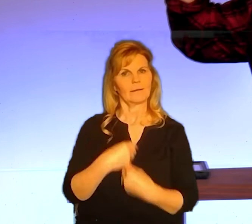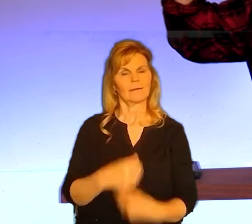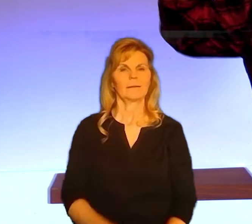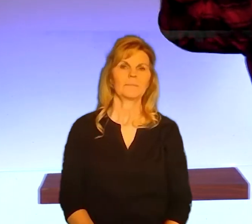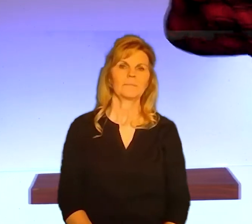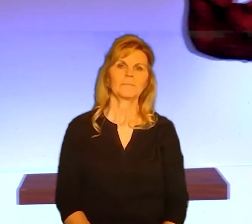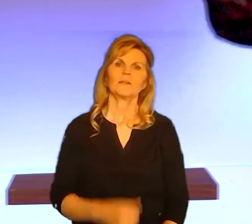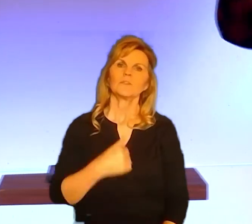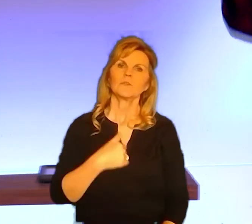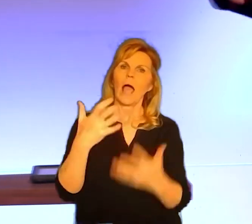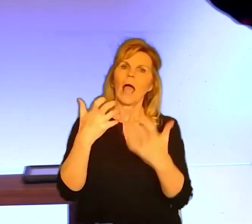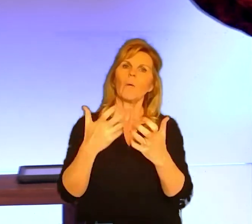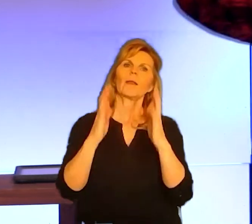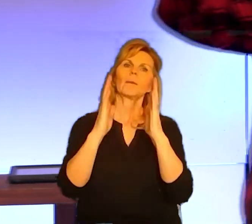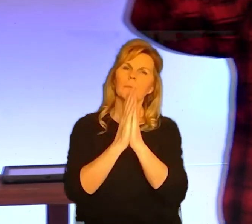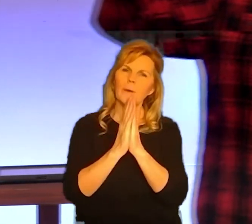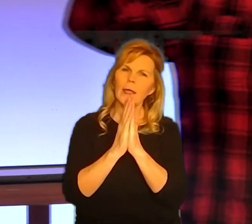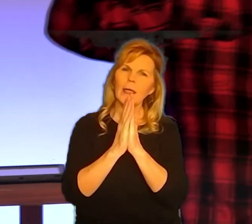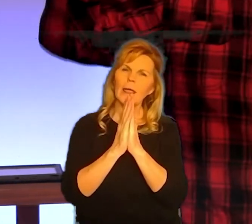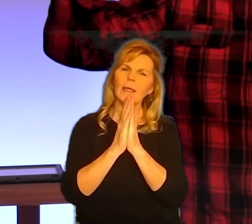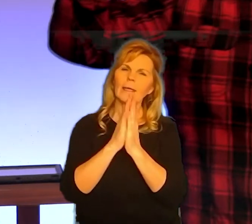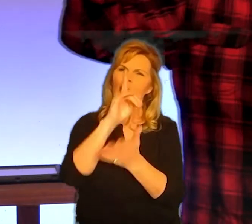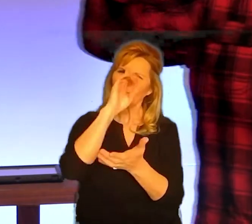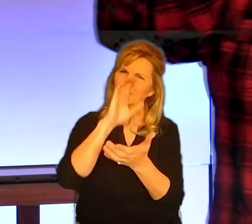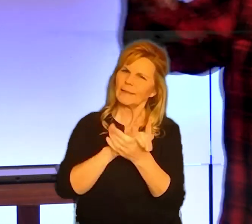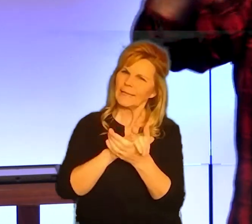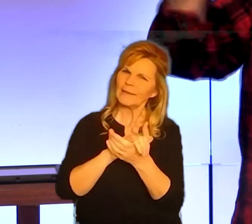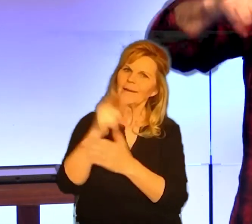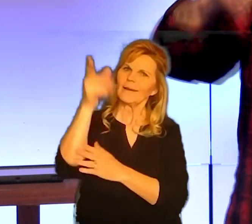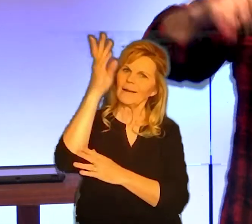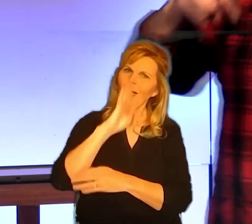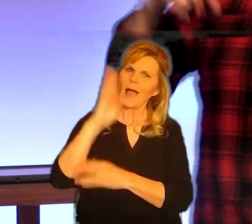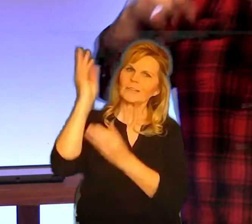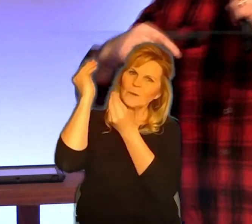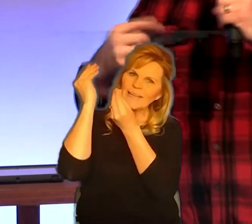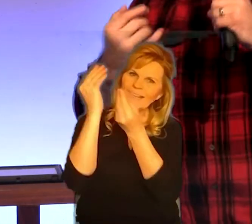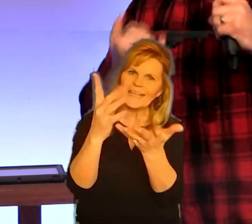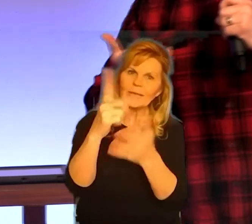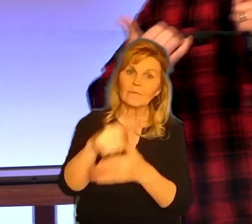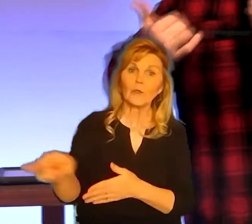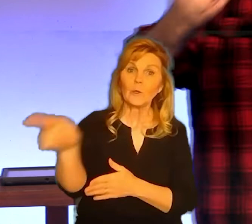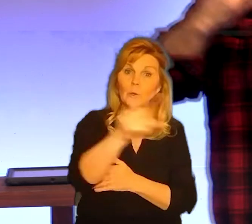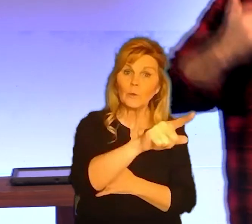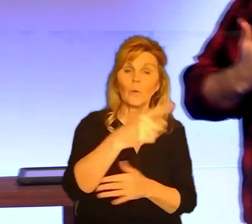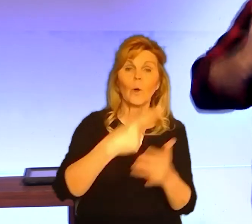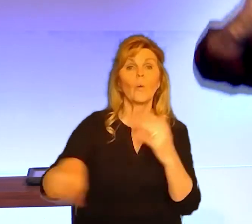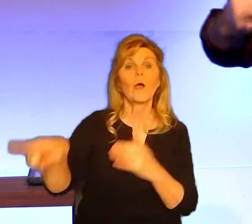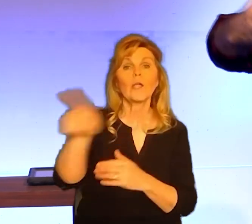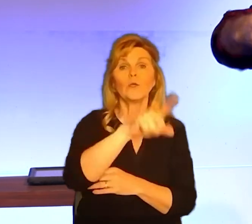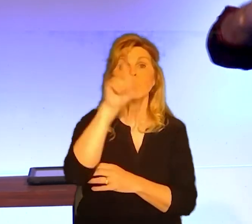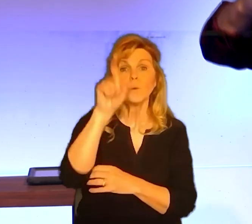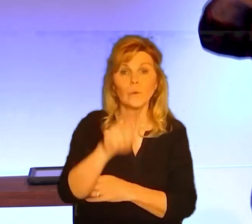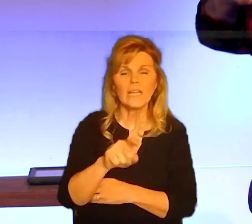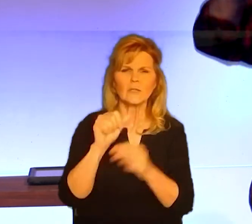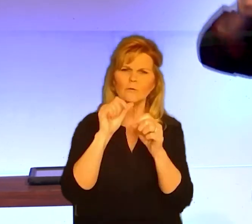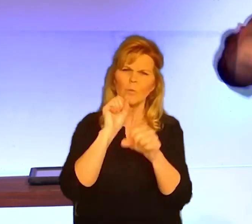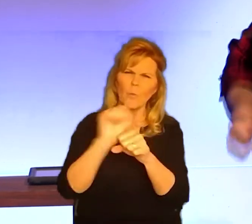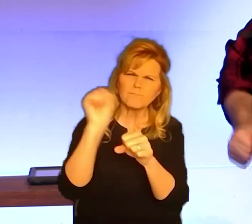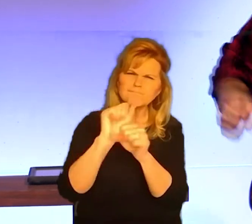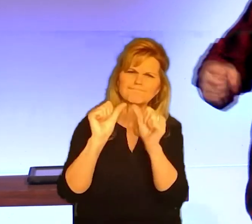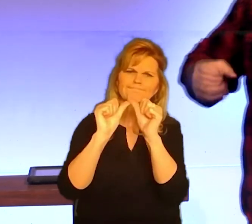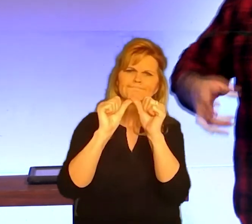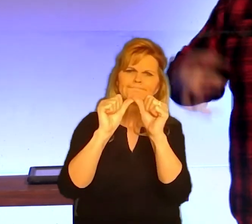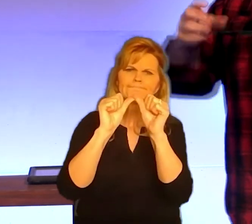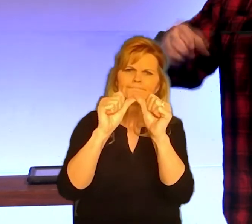I just want to pray and believe that God is going to give you what you need to persevere in this season and that you won't shrink